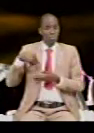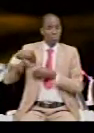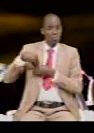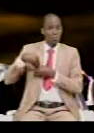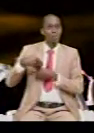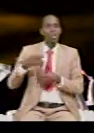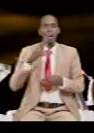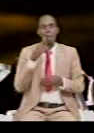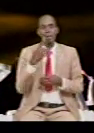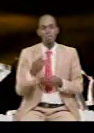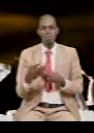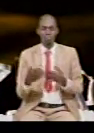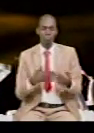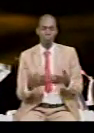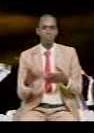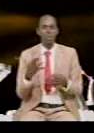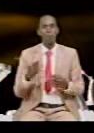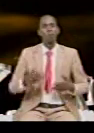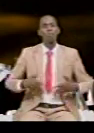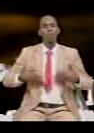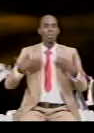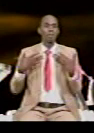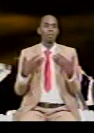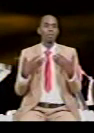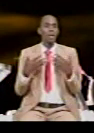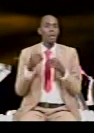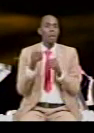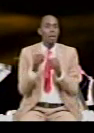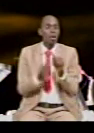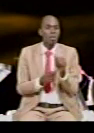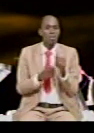life. Every sin